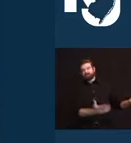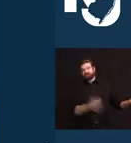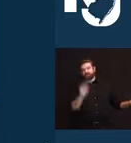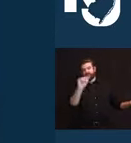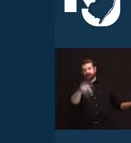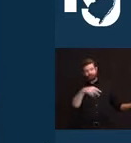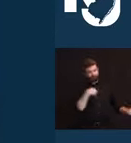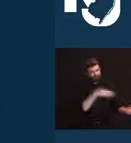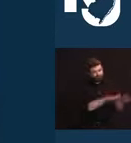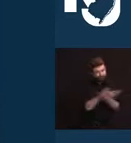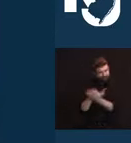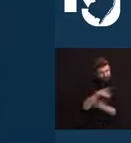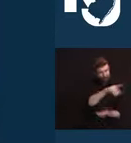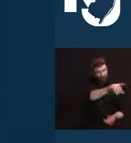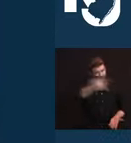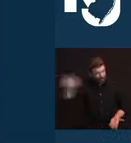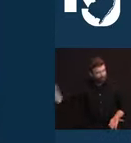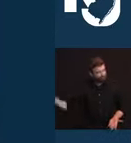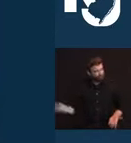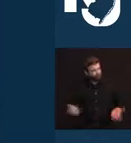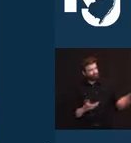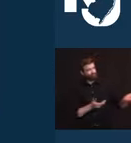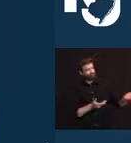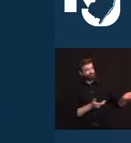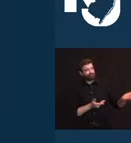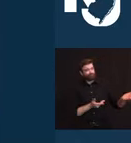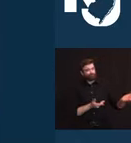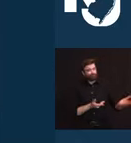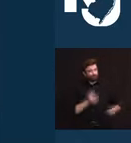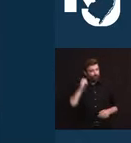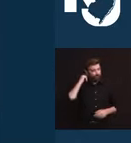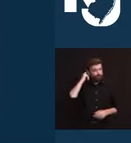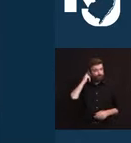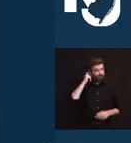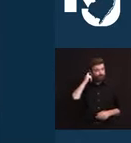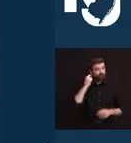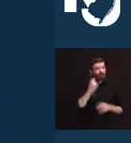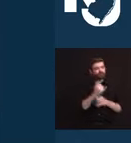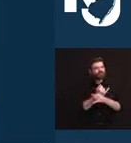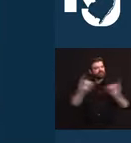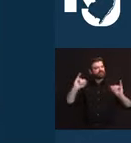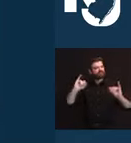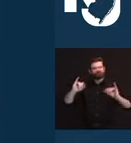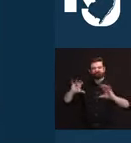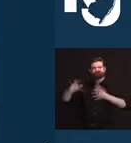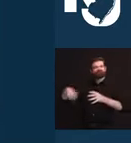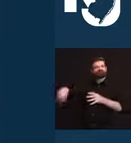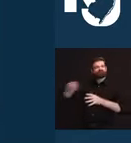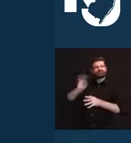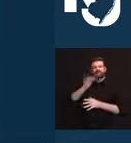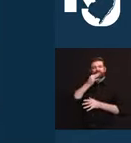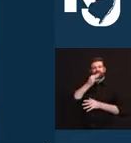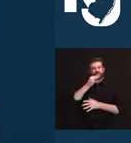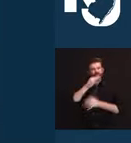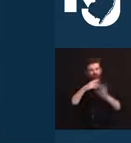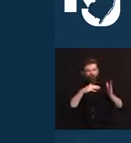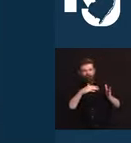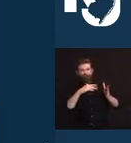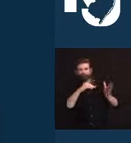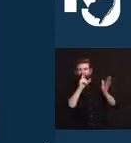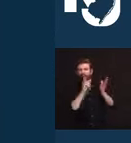This is prepared by an independent group of healthcare experts. You can see the list of them there at the bottom, and analysts who have been tracking